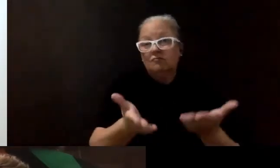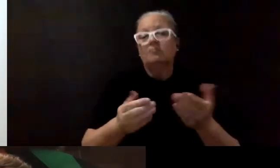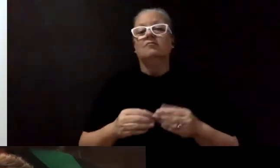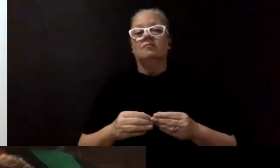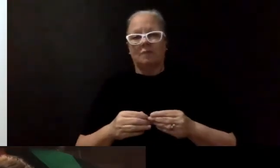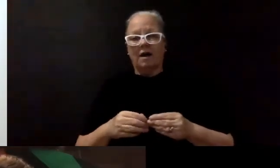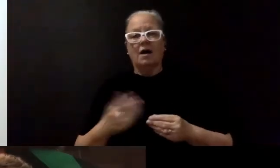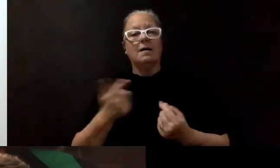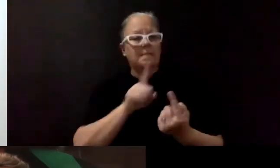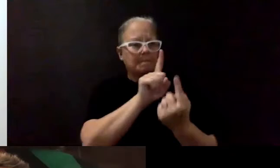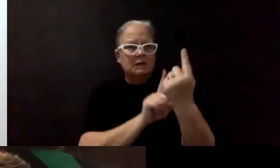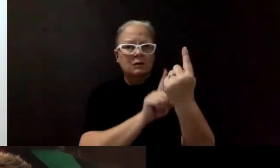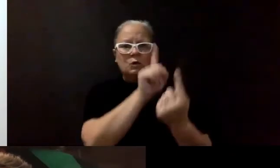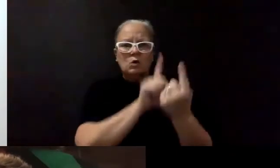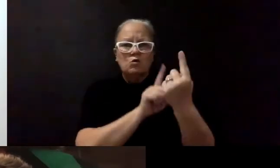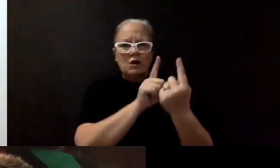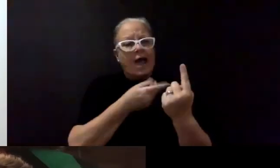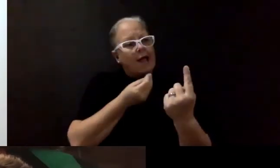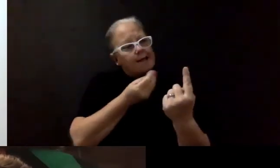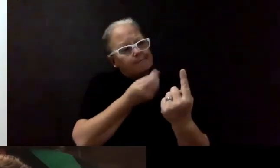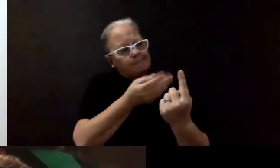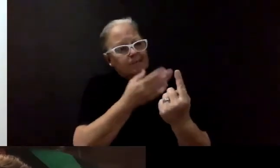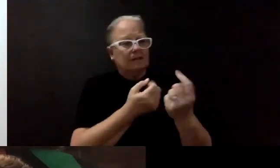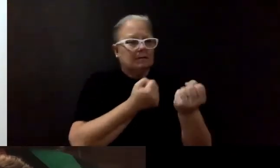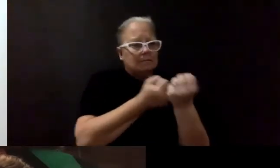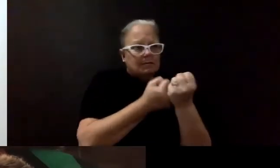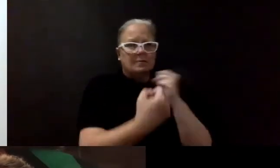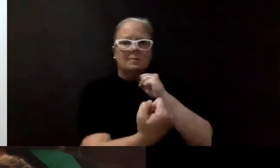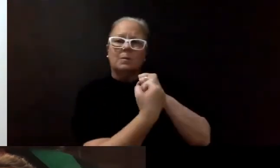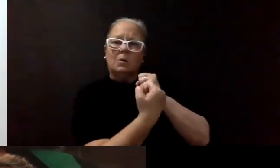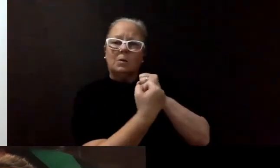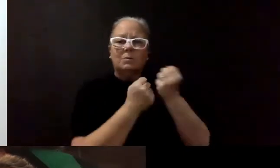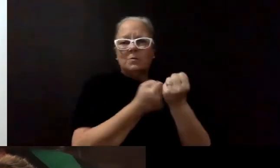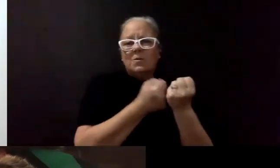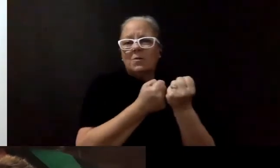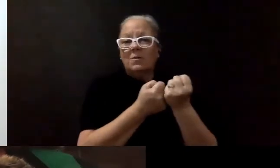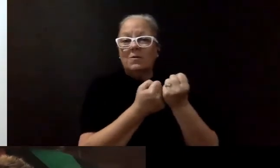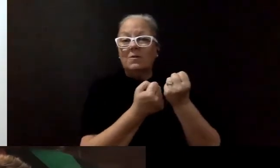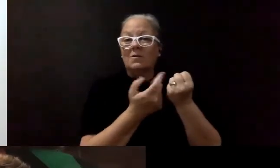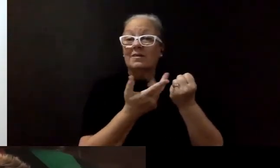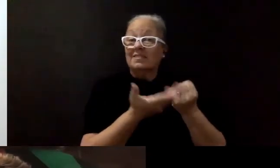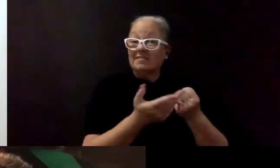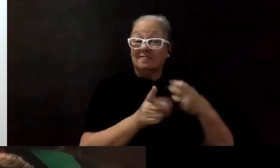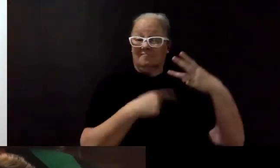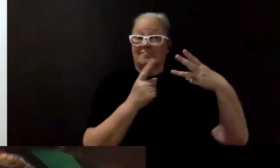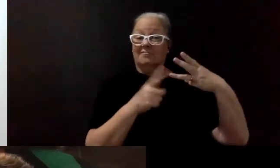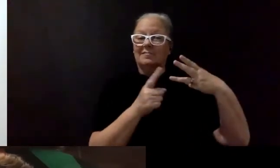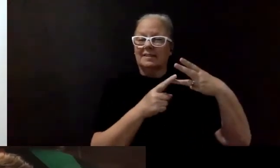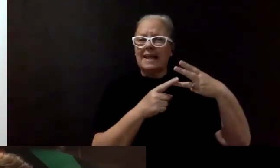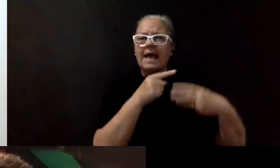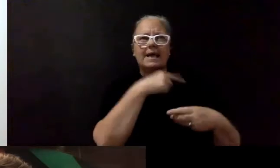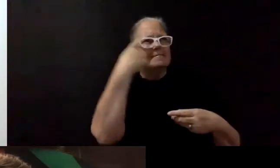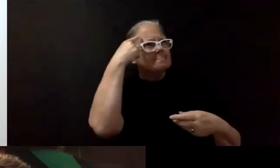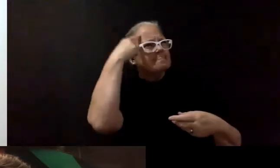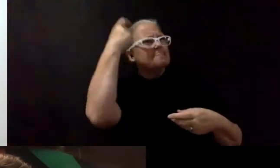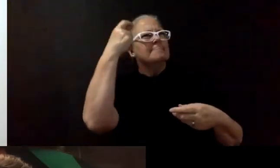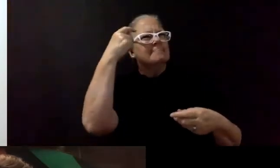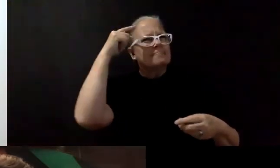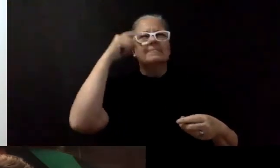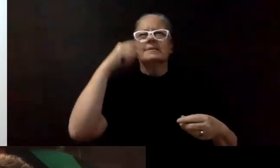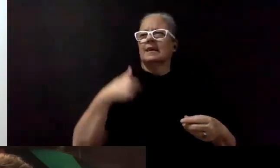programs just to support young people in both their creative endeavors, but also these kind of soft skills